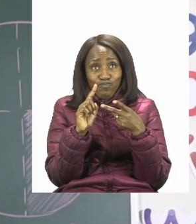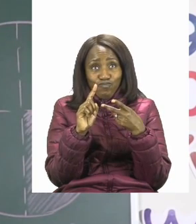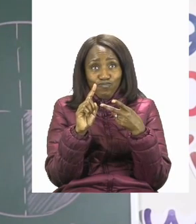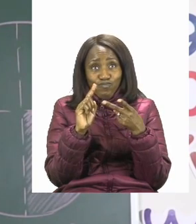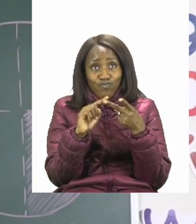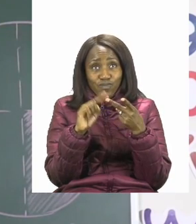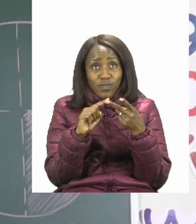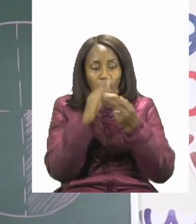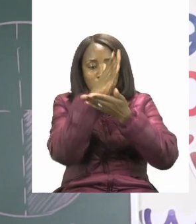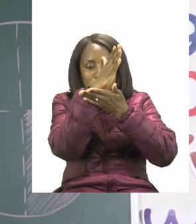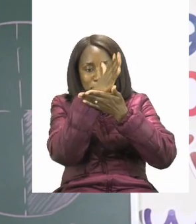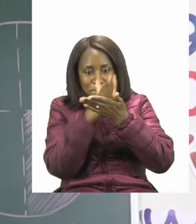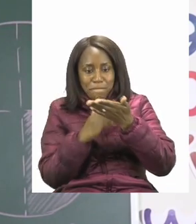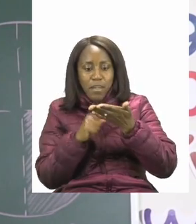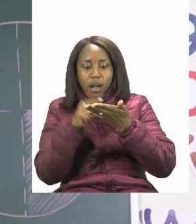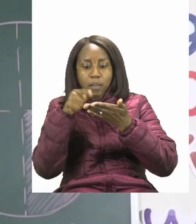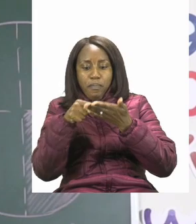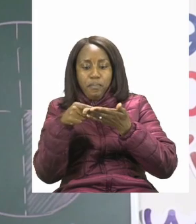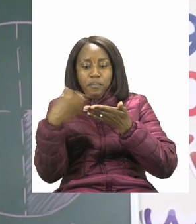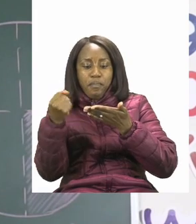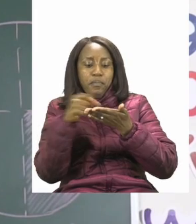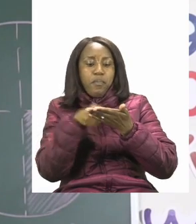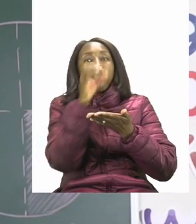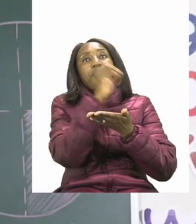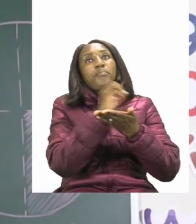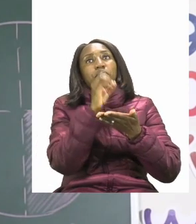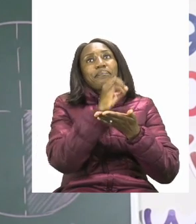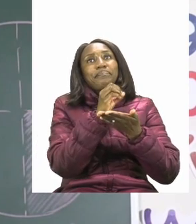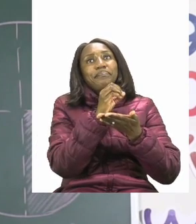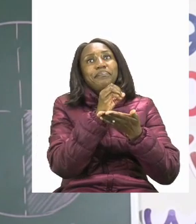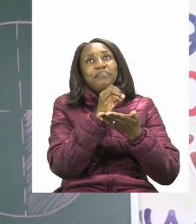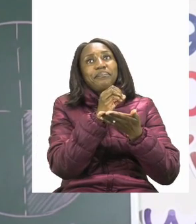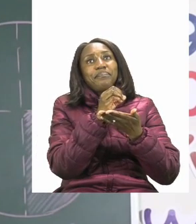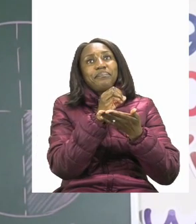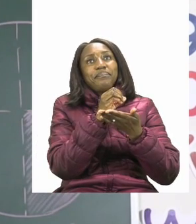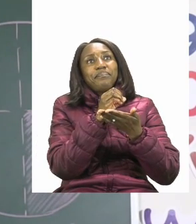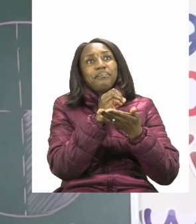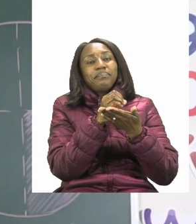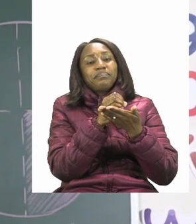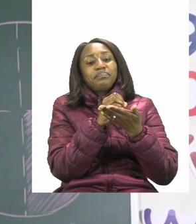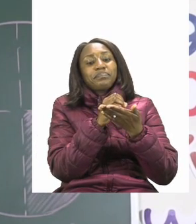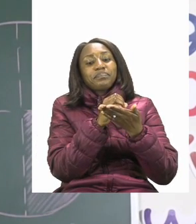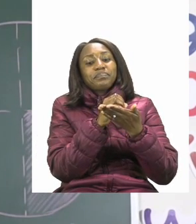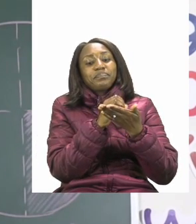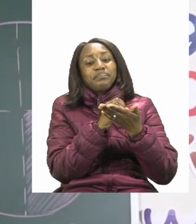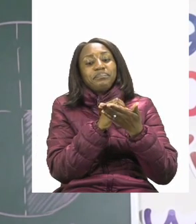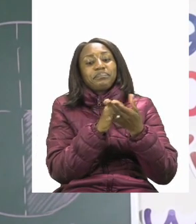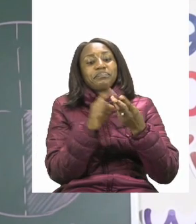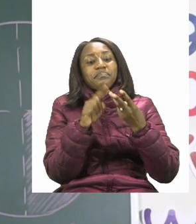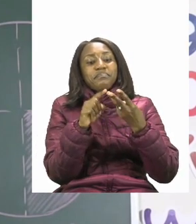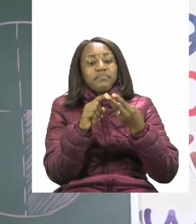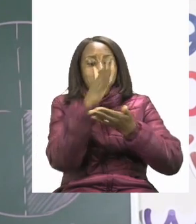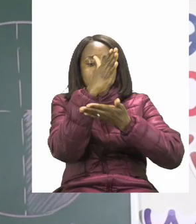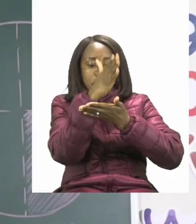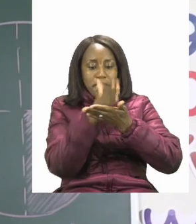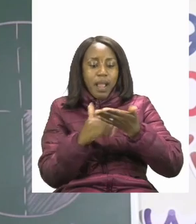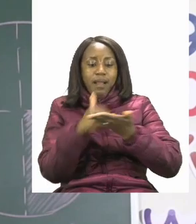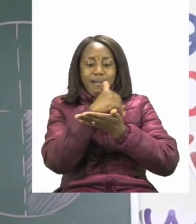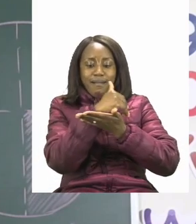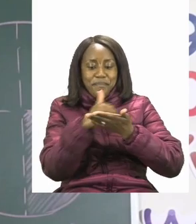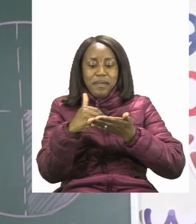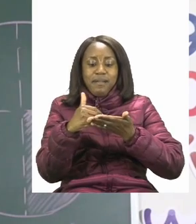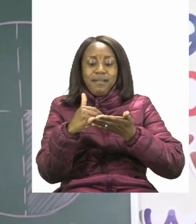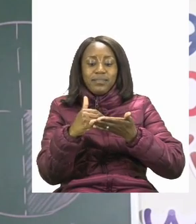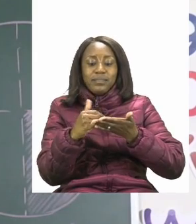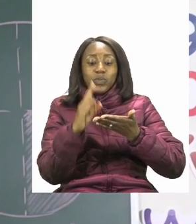when we cut it into half and have one whole side that is equal to the side that is missing. And then